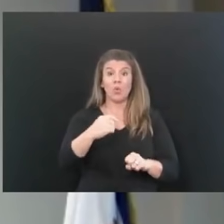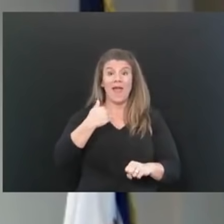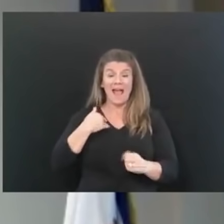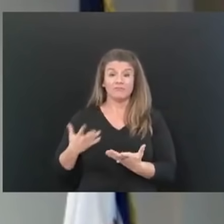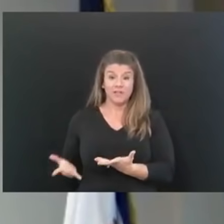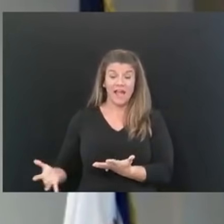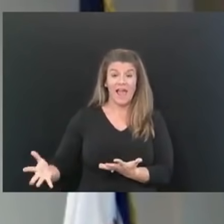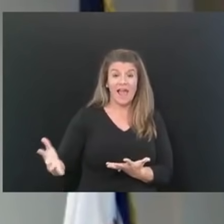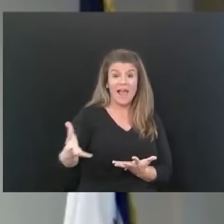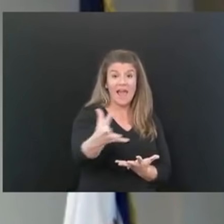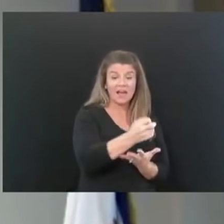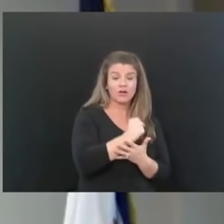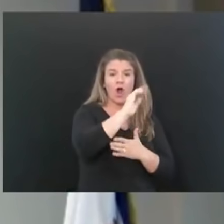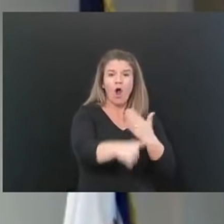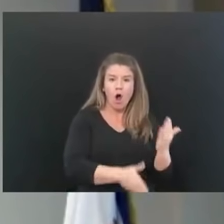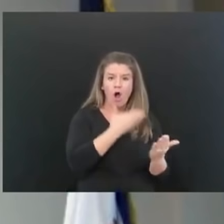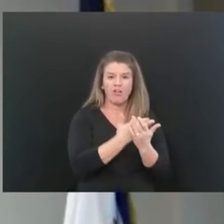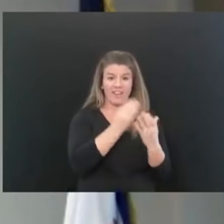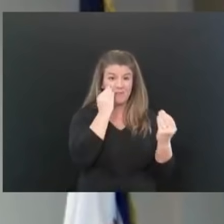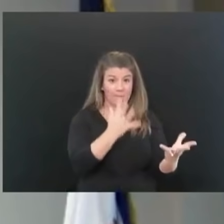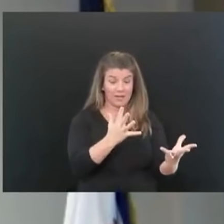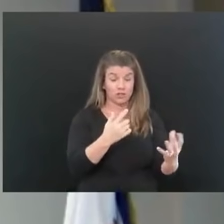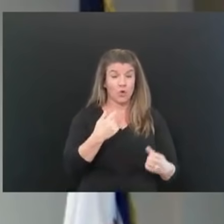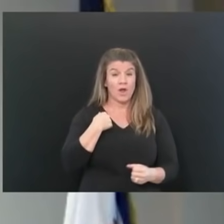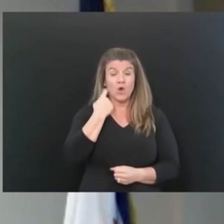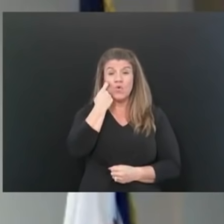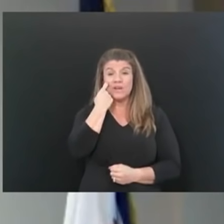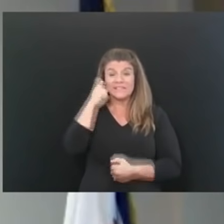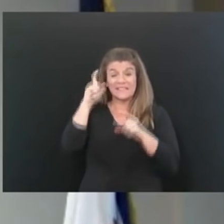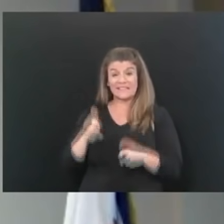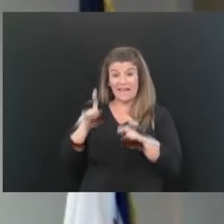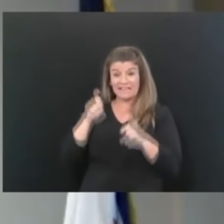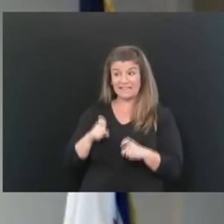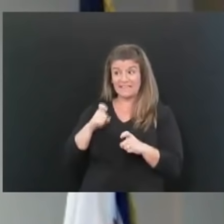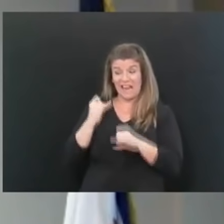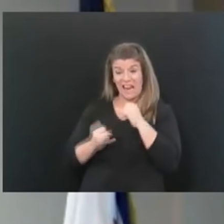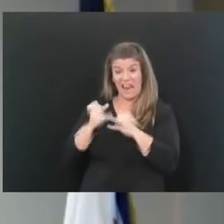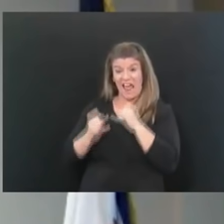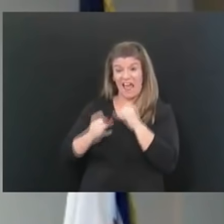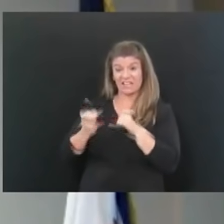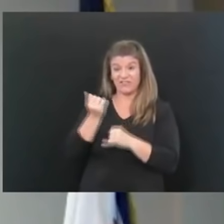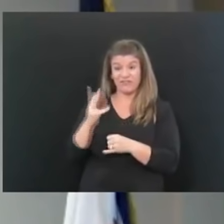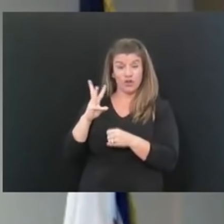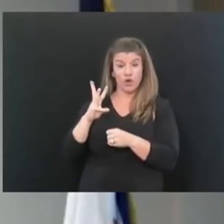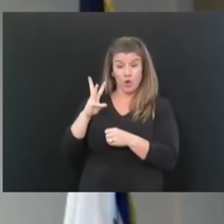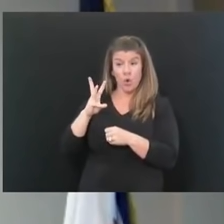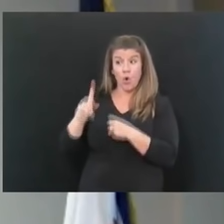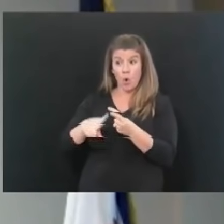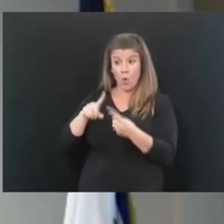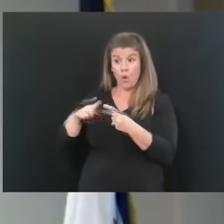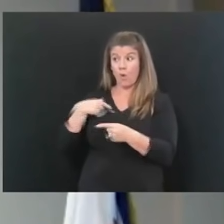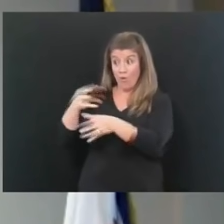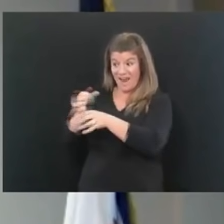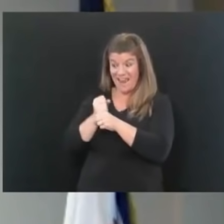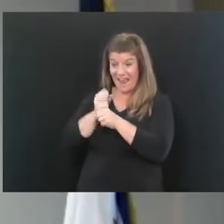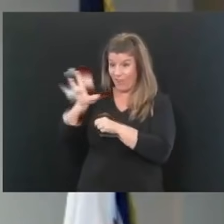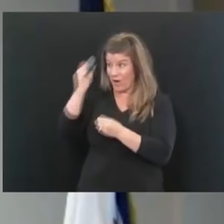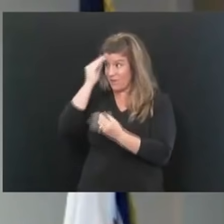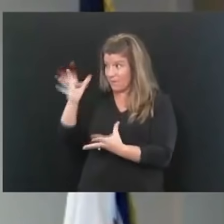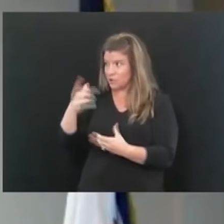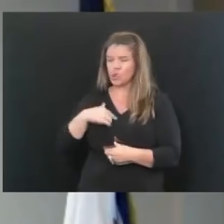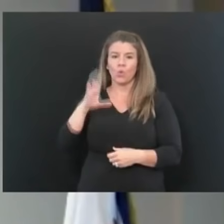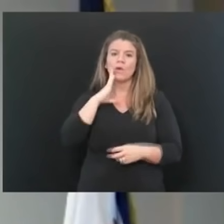the last few facilities that we've tested, we still don't have all of the information. We will report on that this week as soon as